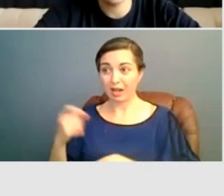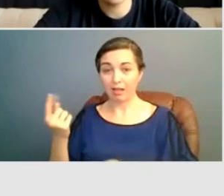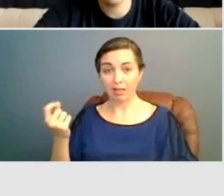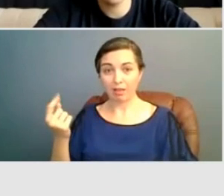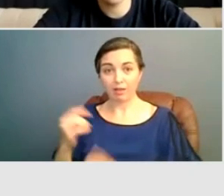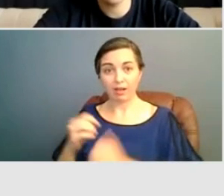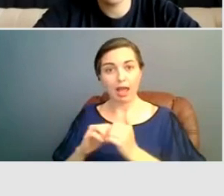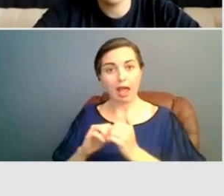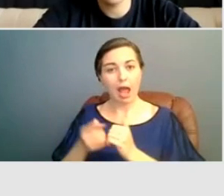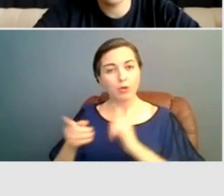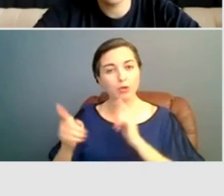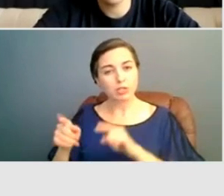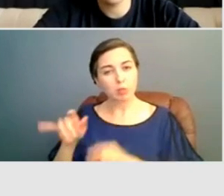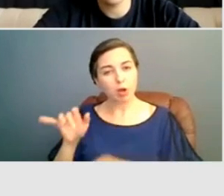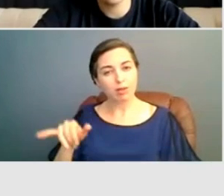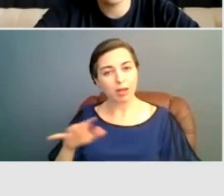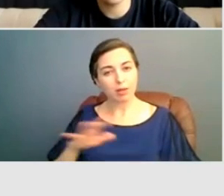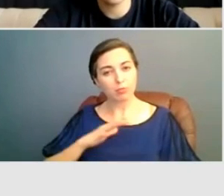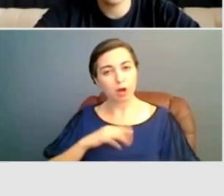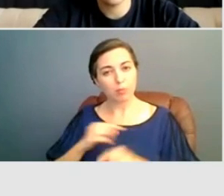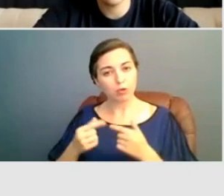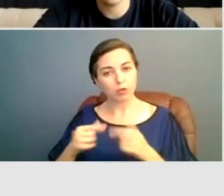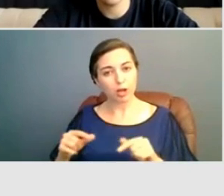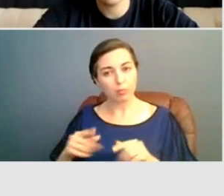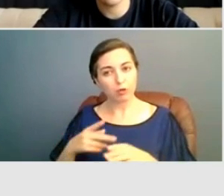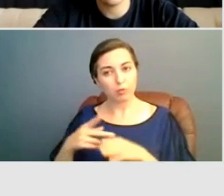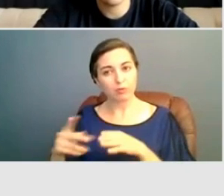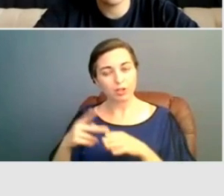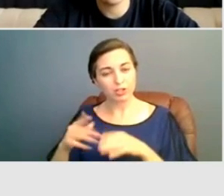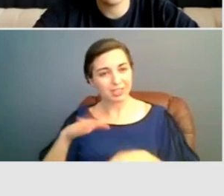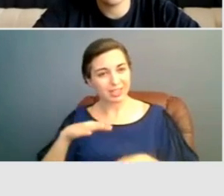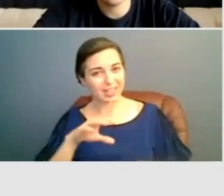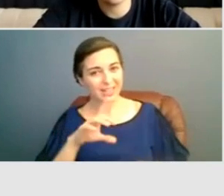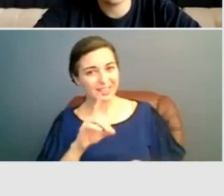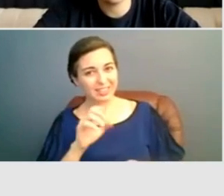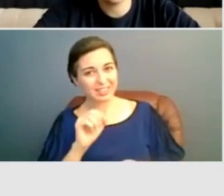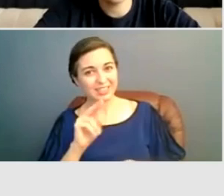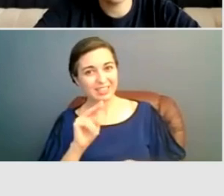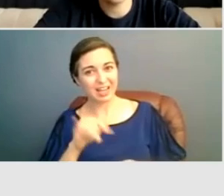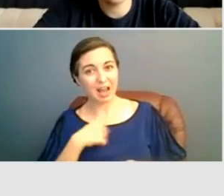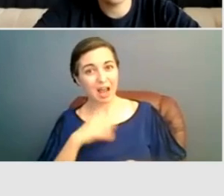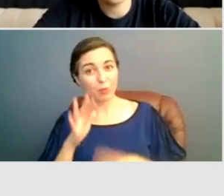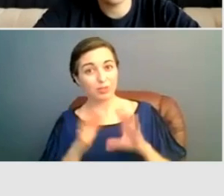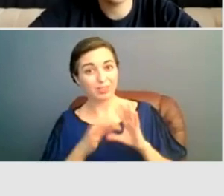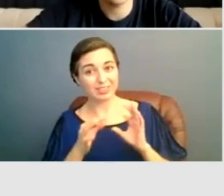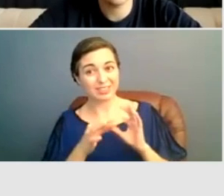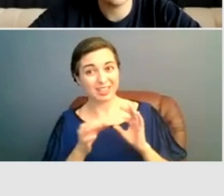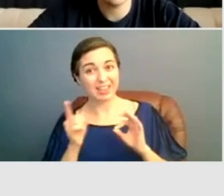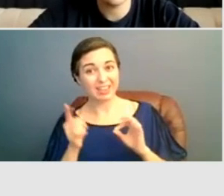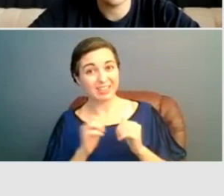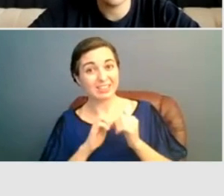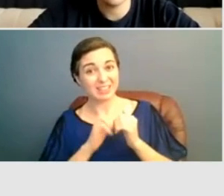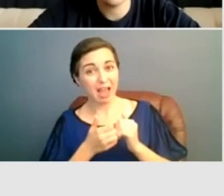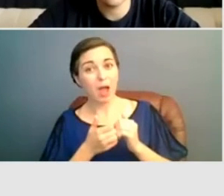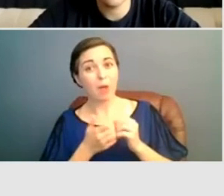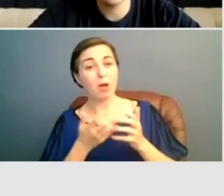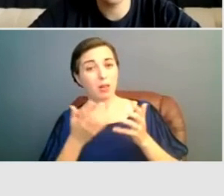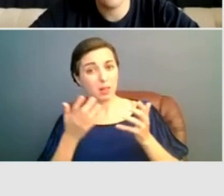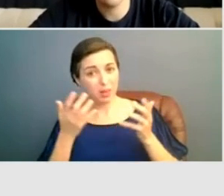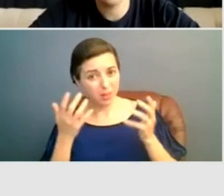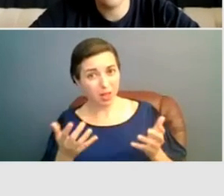grammar and professionalism? And Danny, because, yes. I will say too, this is actually how a lot